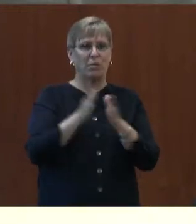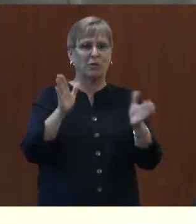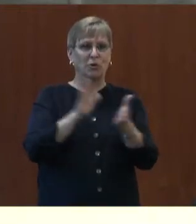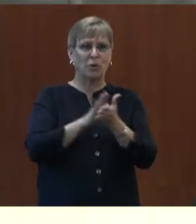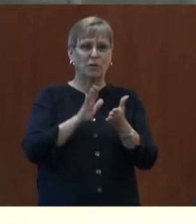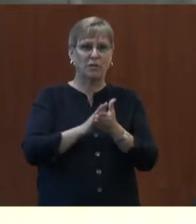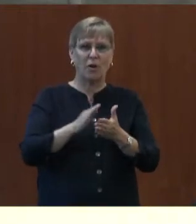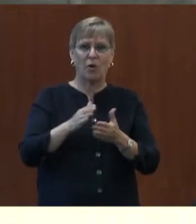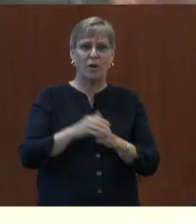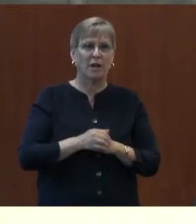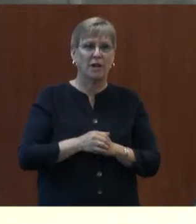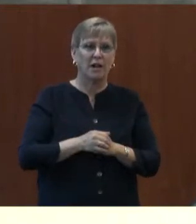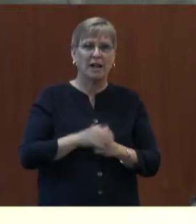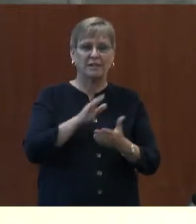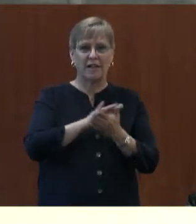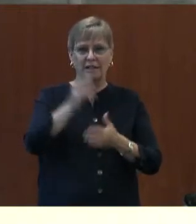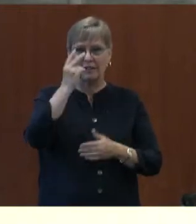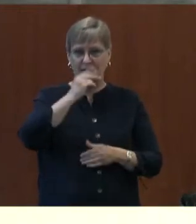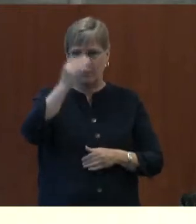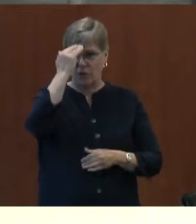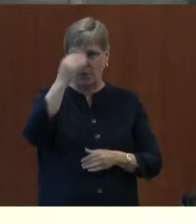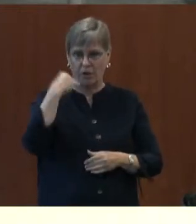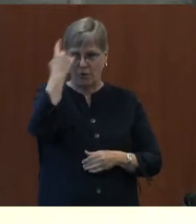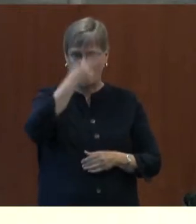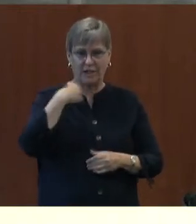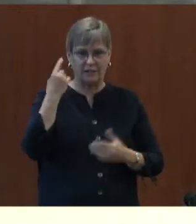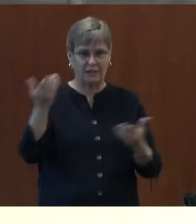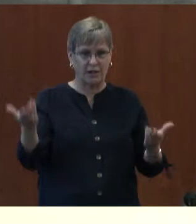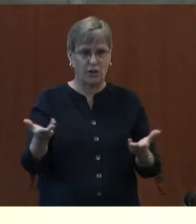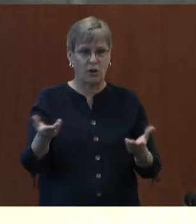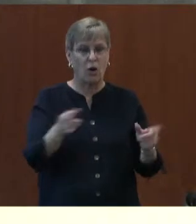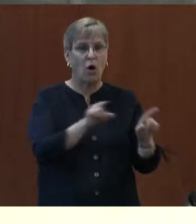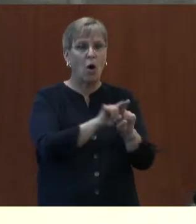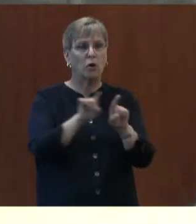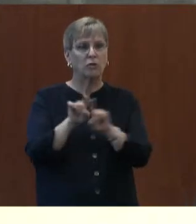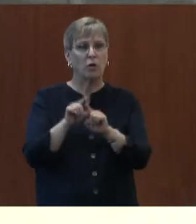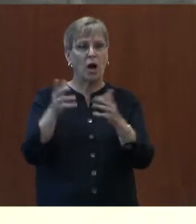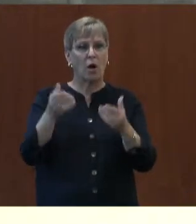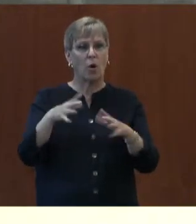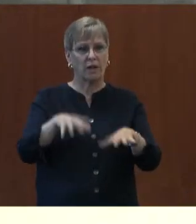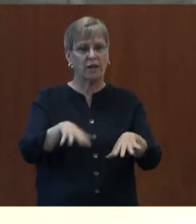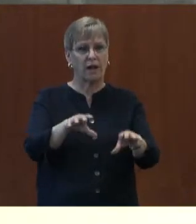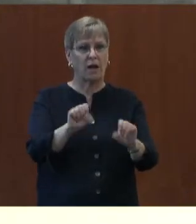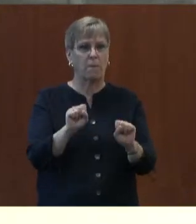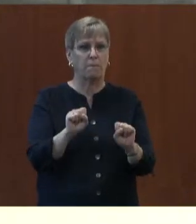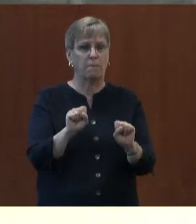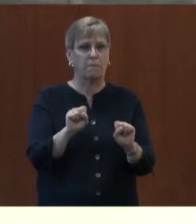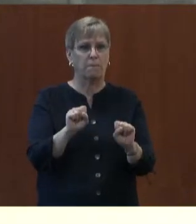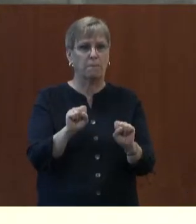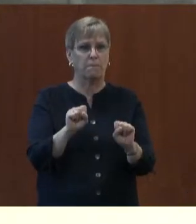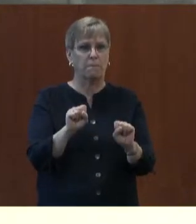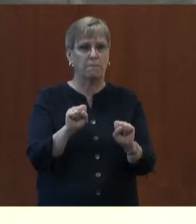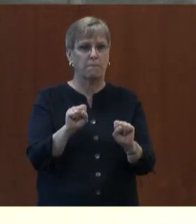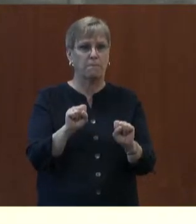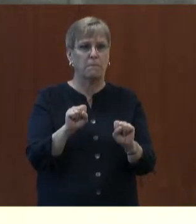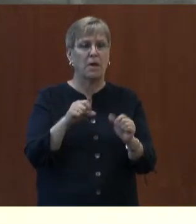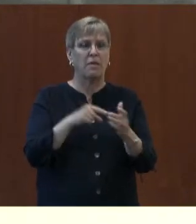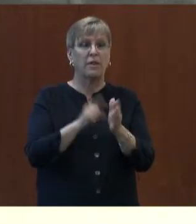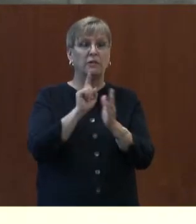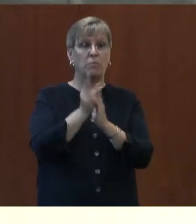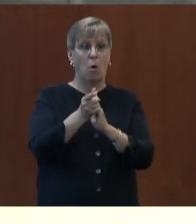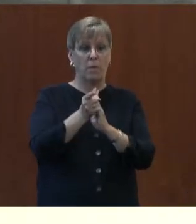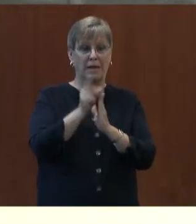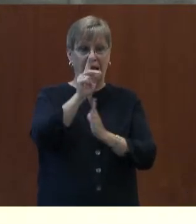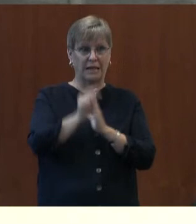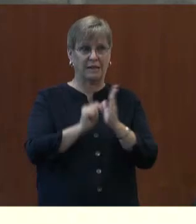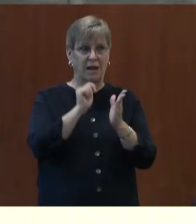so it's nice to see some great familiar faces there. I'll also just want to take this moment in time